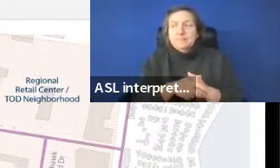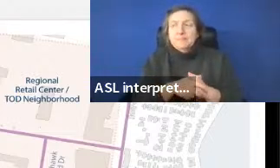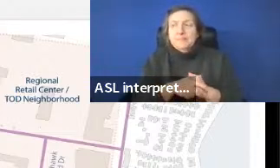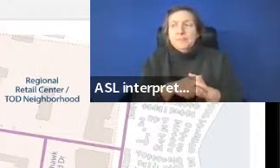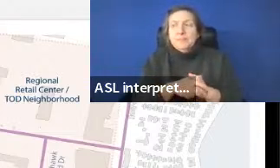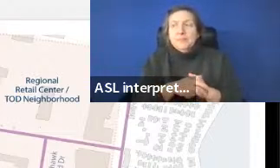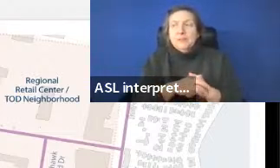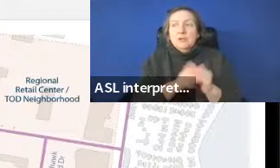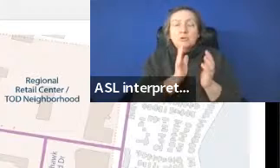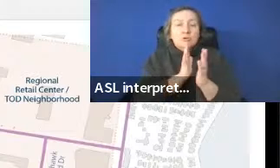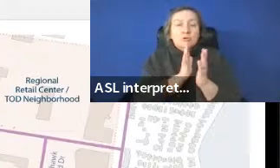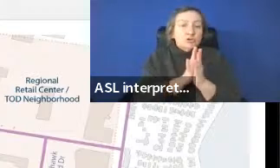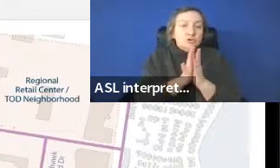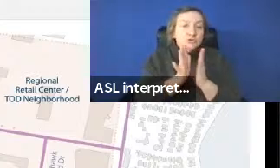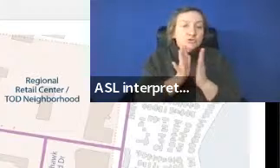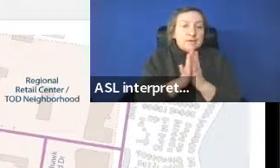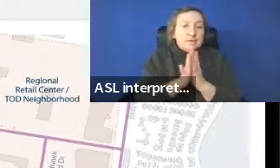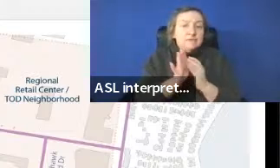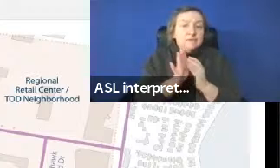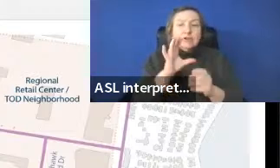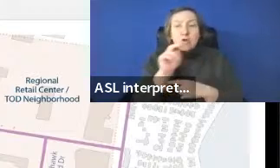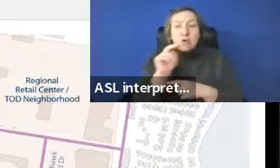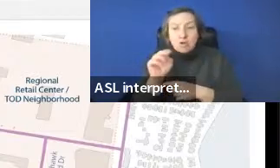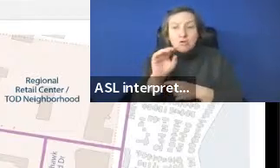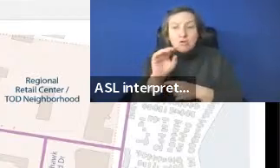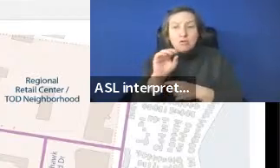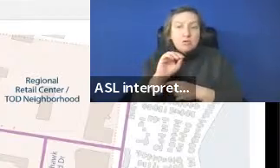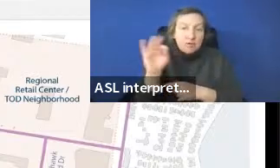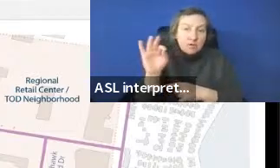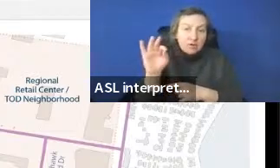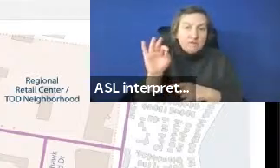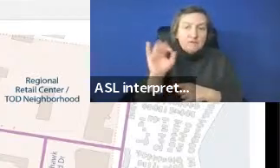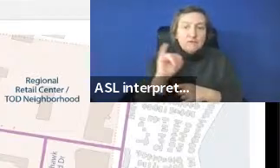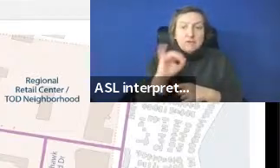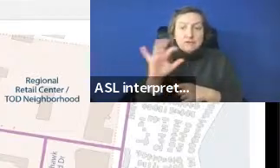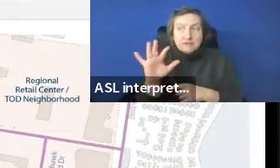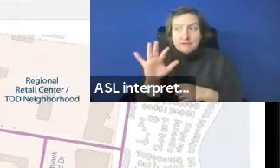getting on and off of I-5